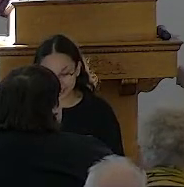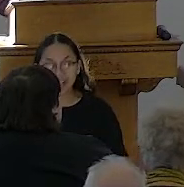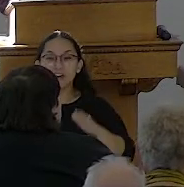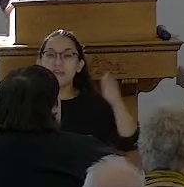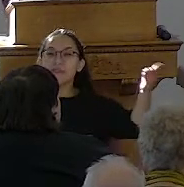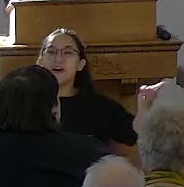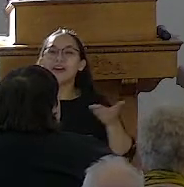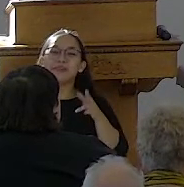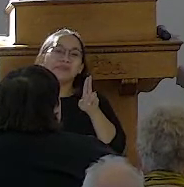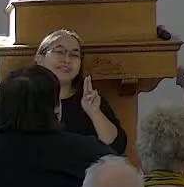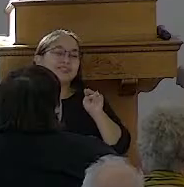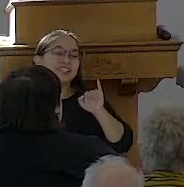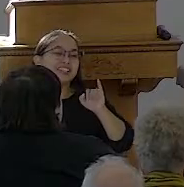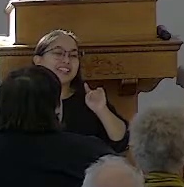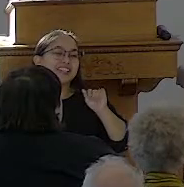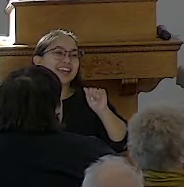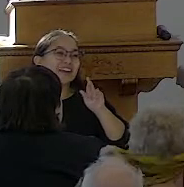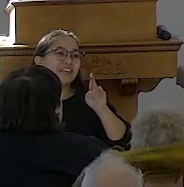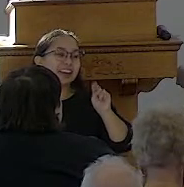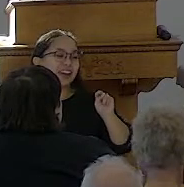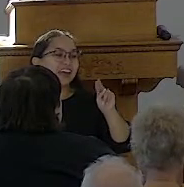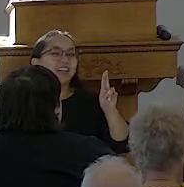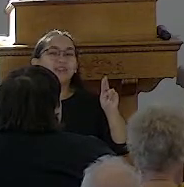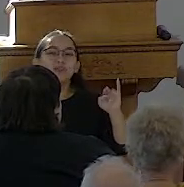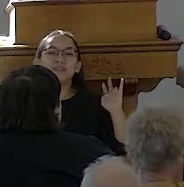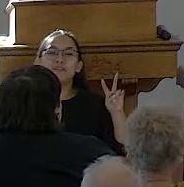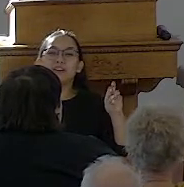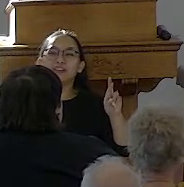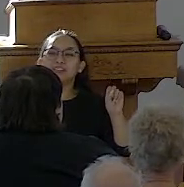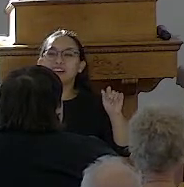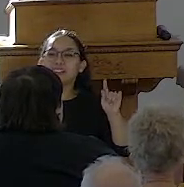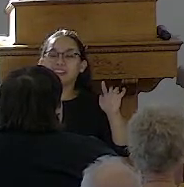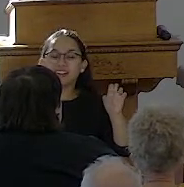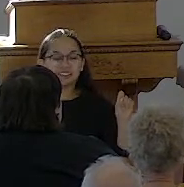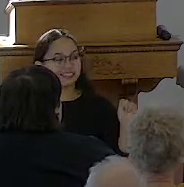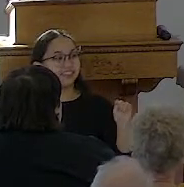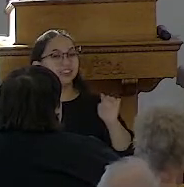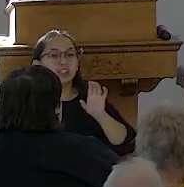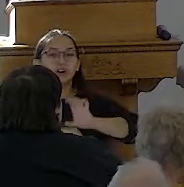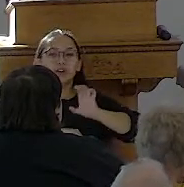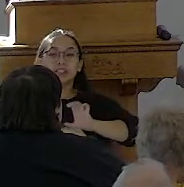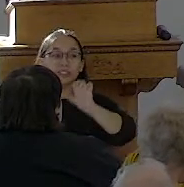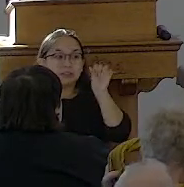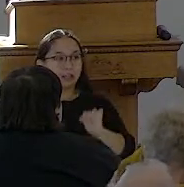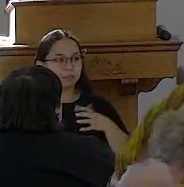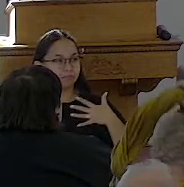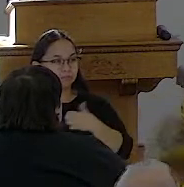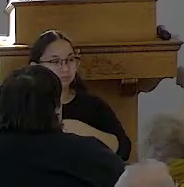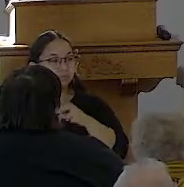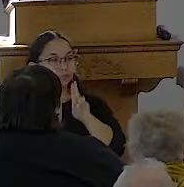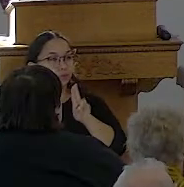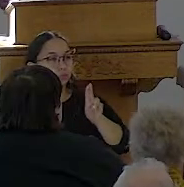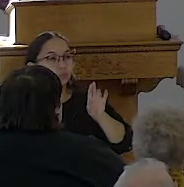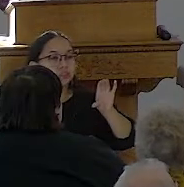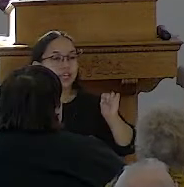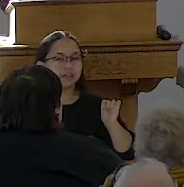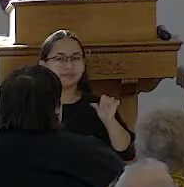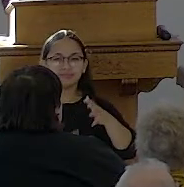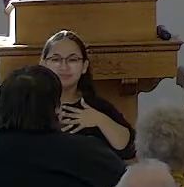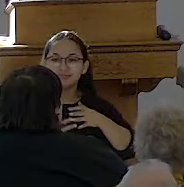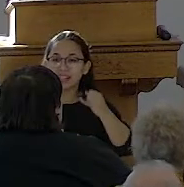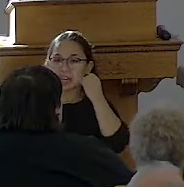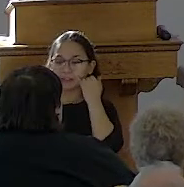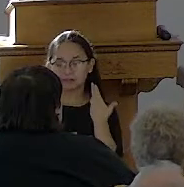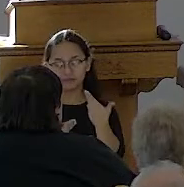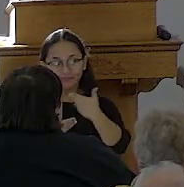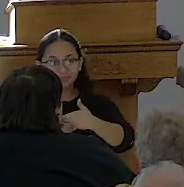Welcome to the Unitarian Universalist Congregation of Salem. Whether you're joining us here in the sanctuary or online, we are glad